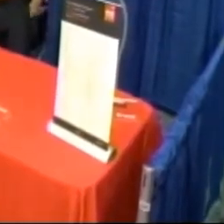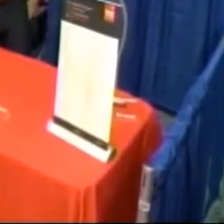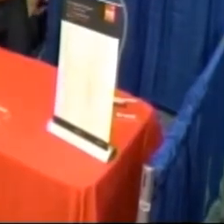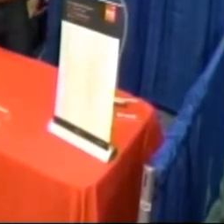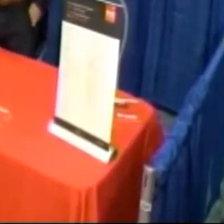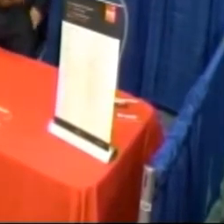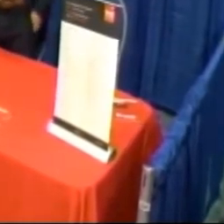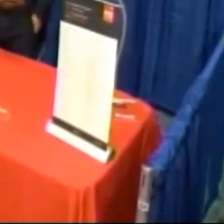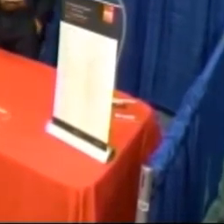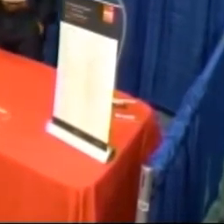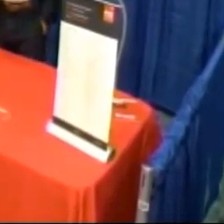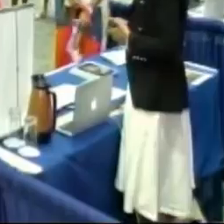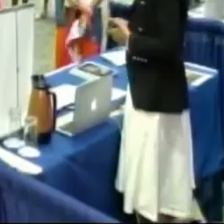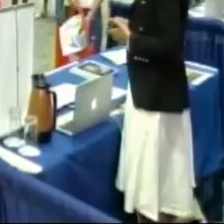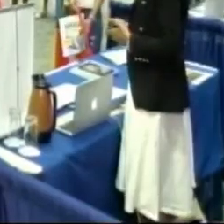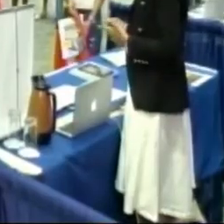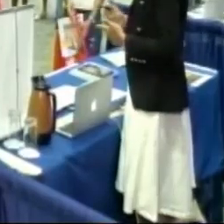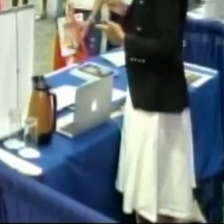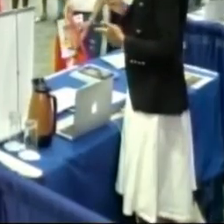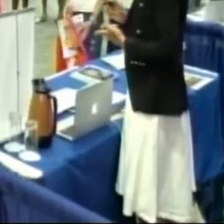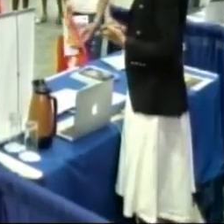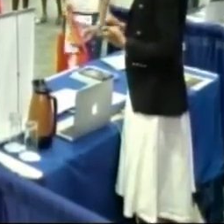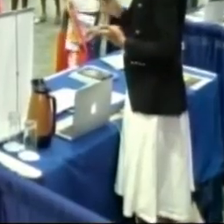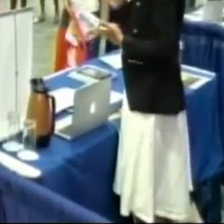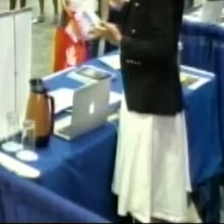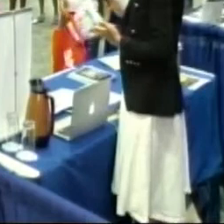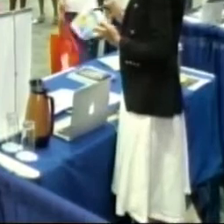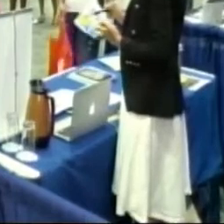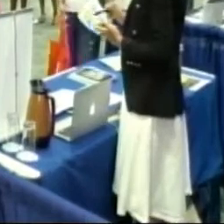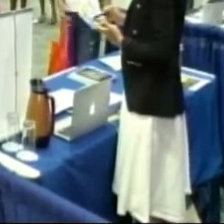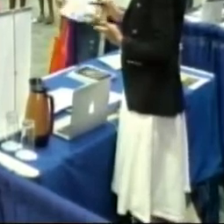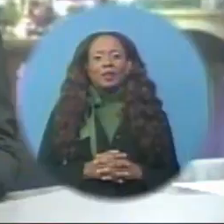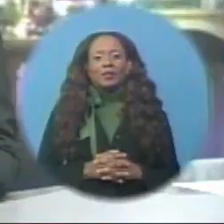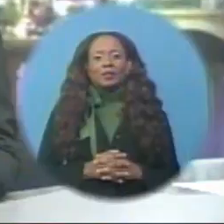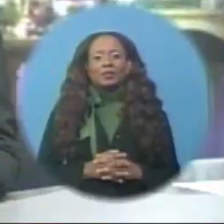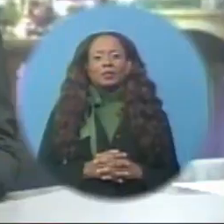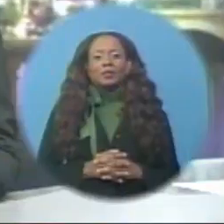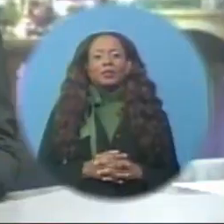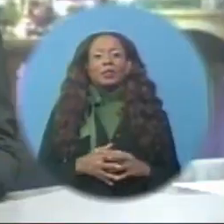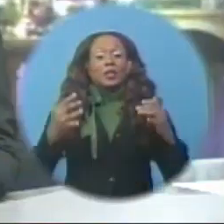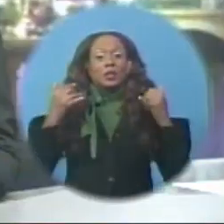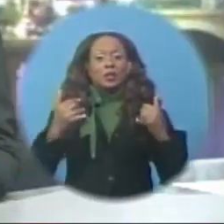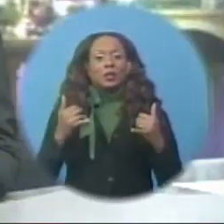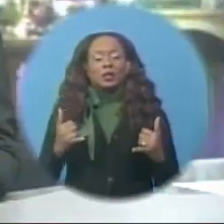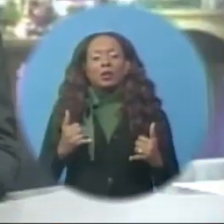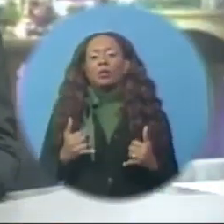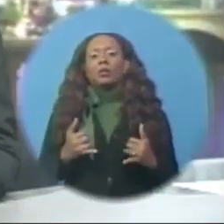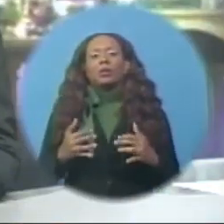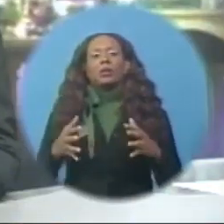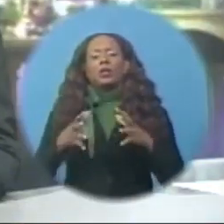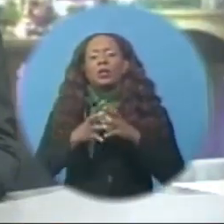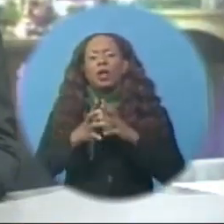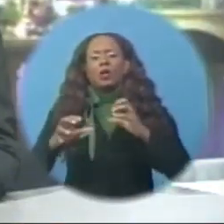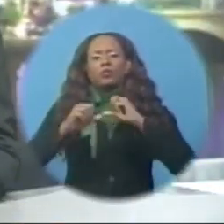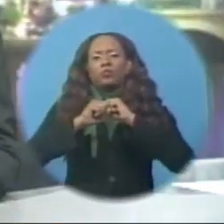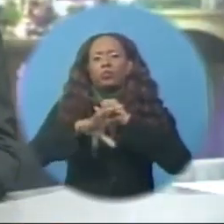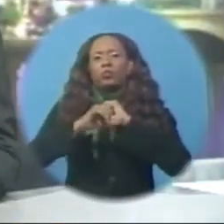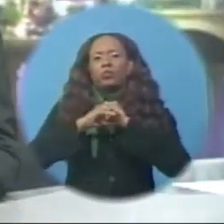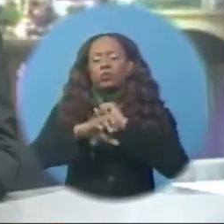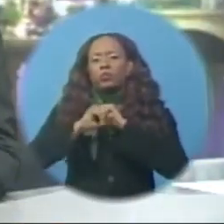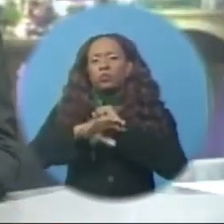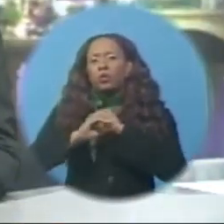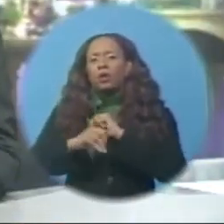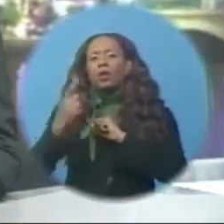in St. Lucia and Guyana. Rihanna Phillips, CBC News. Thanks, Rianne. Well, there is a huge push for the promotion